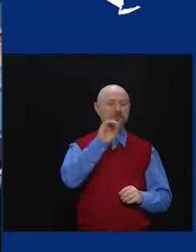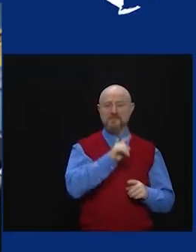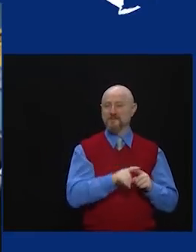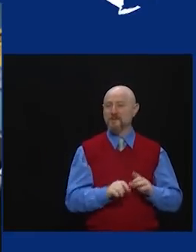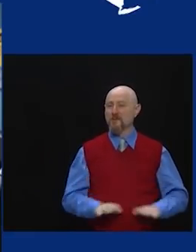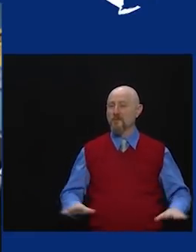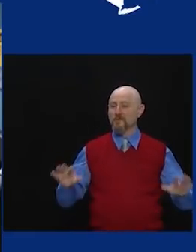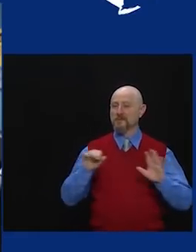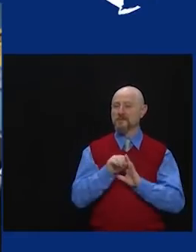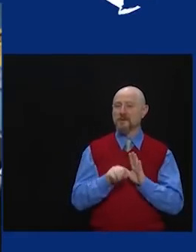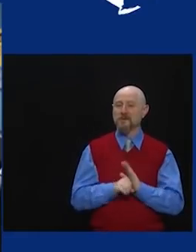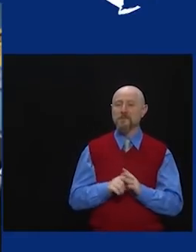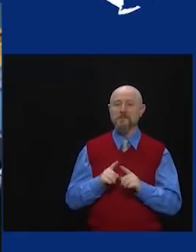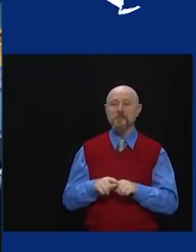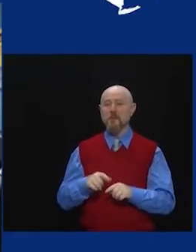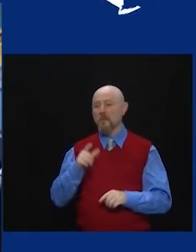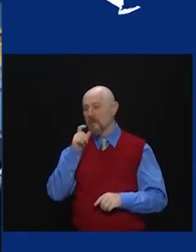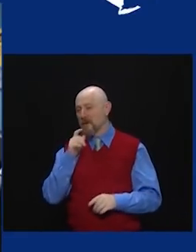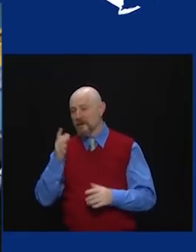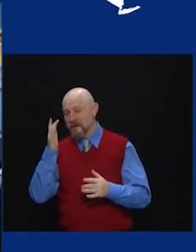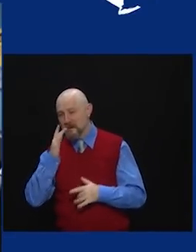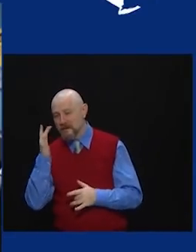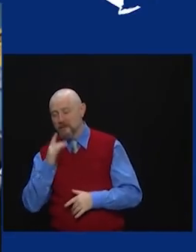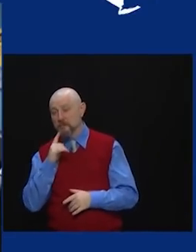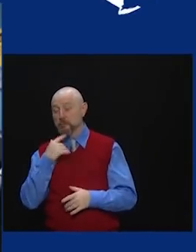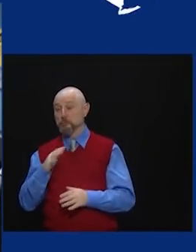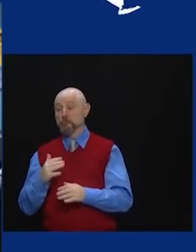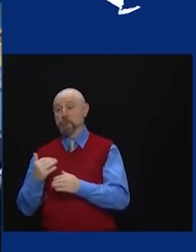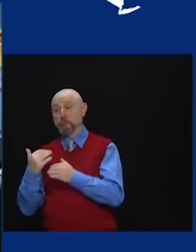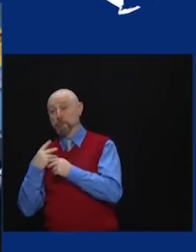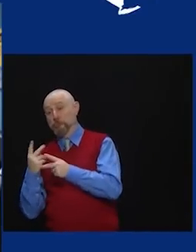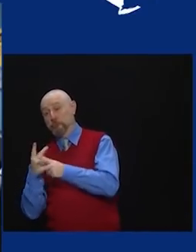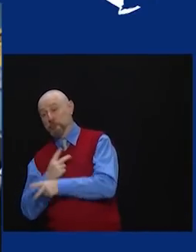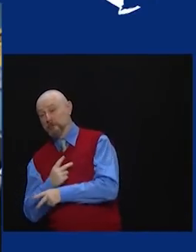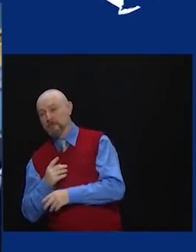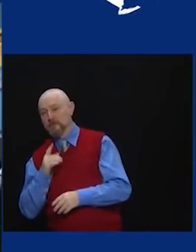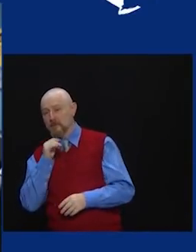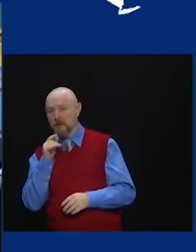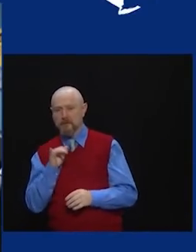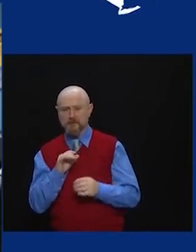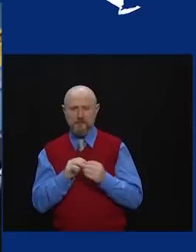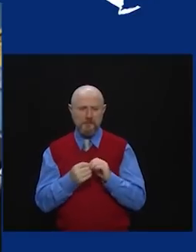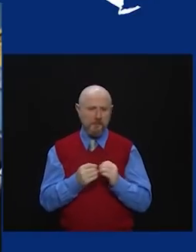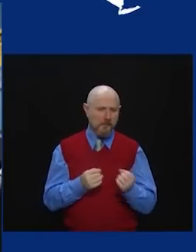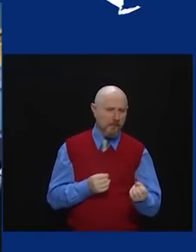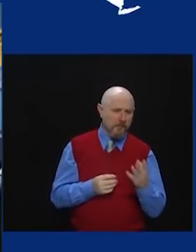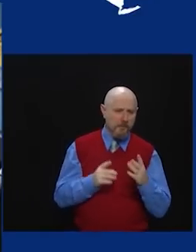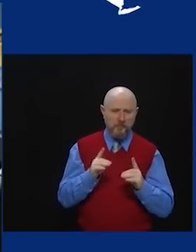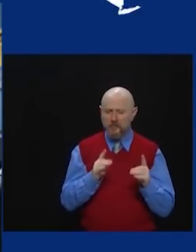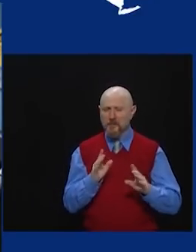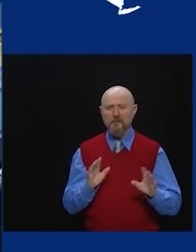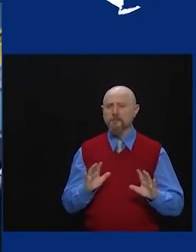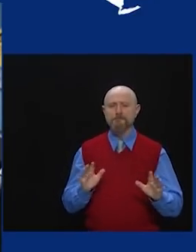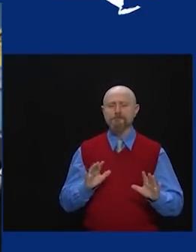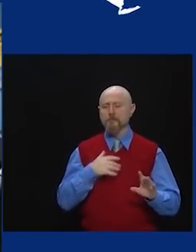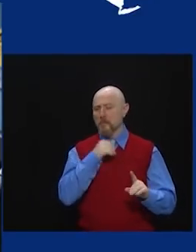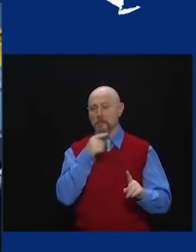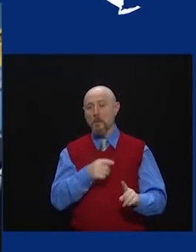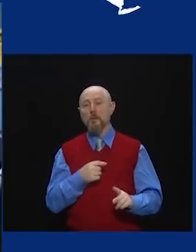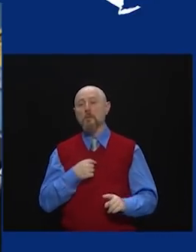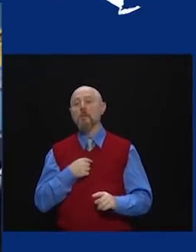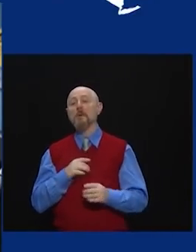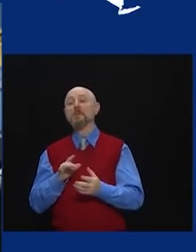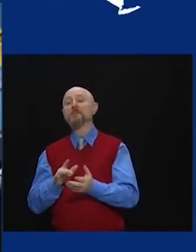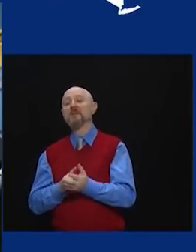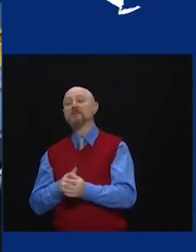to disease burden, not only the numbers of people in each county. And the drug is being held in pharmacies.